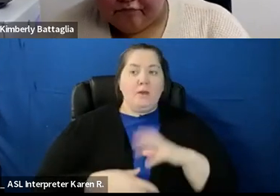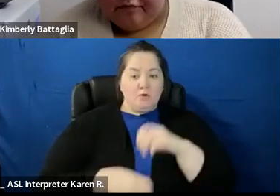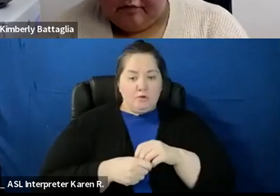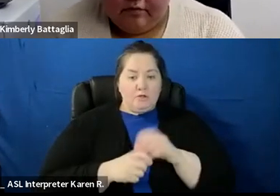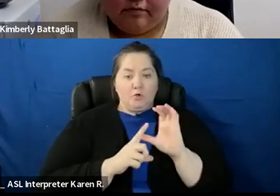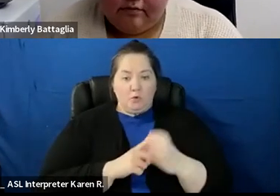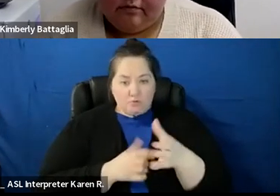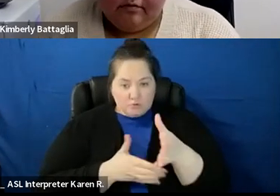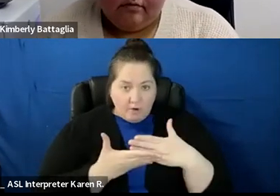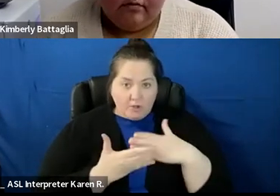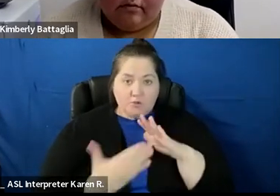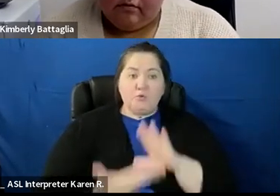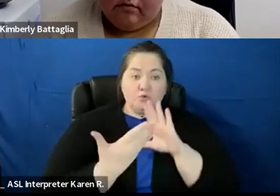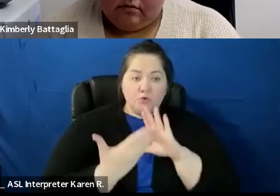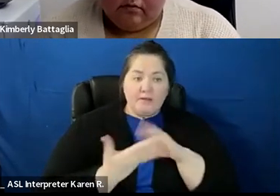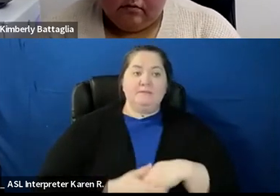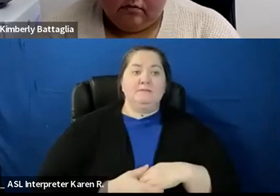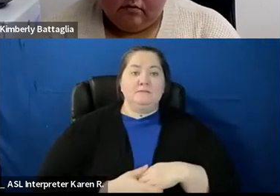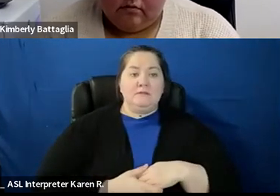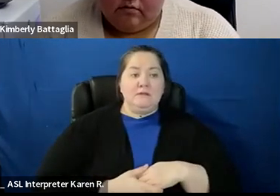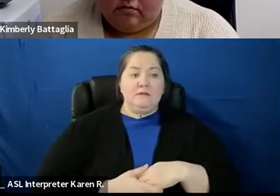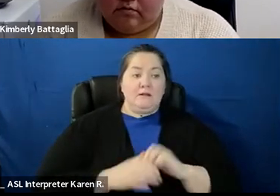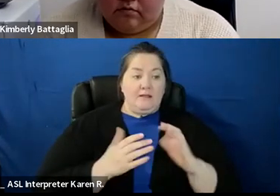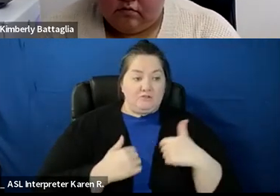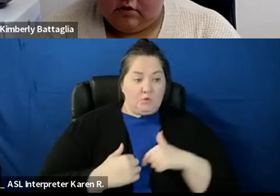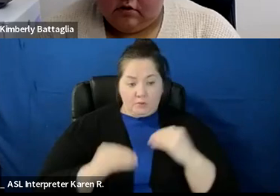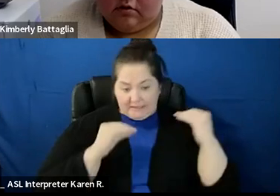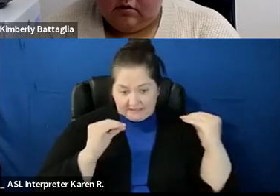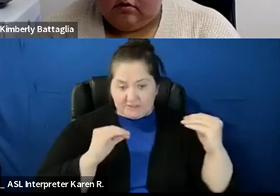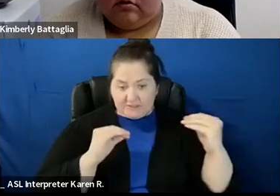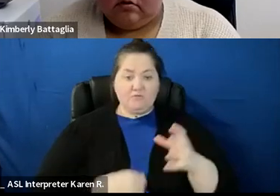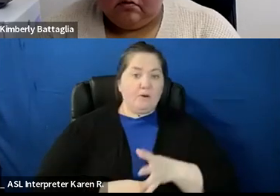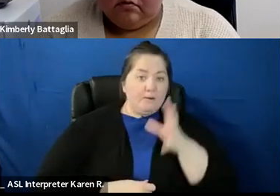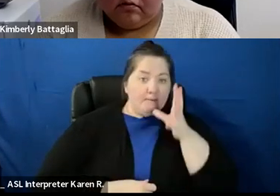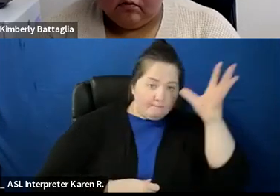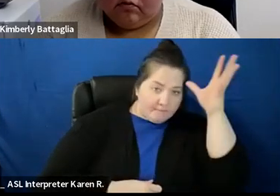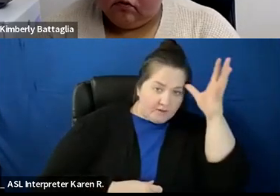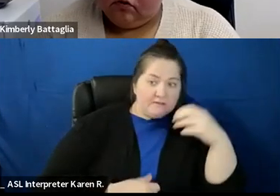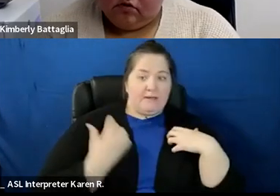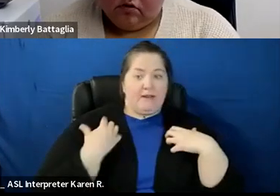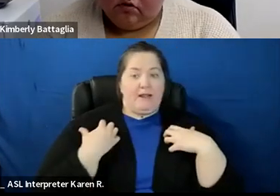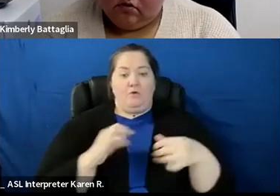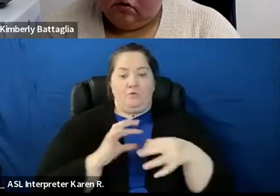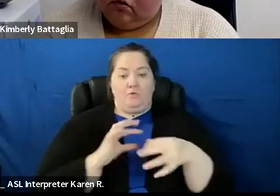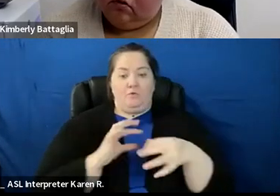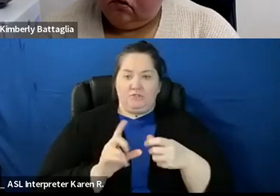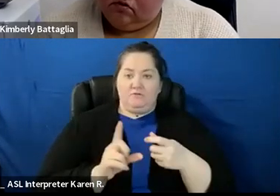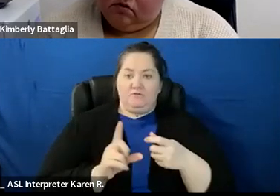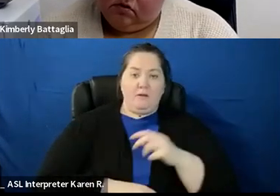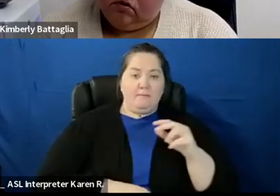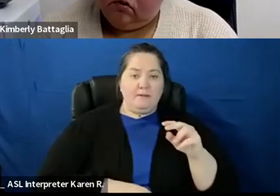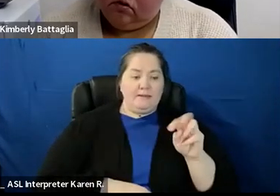to address those, the classes that we teach for parenting and healthy relationships, those are from the Native American Fatherhood and